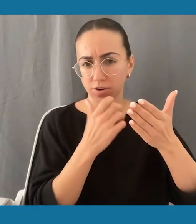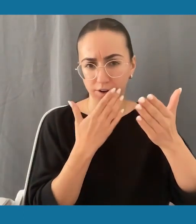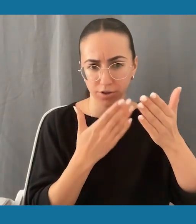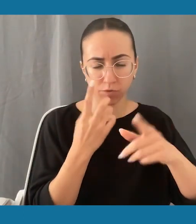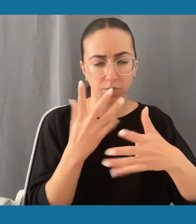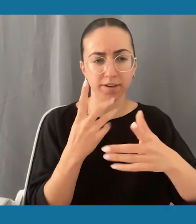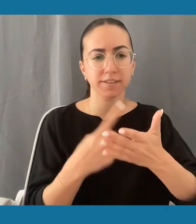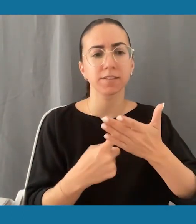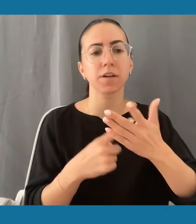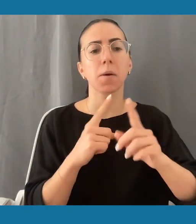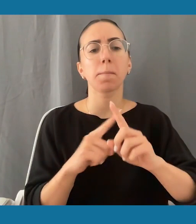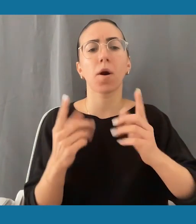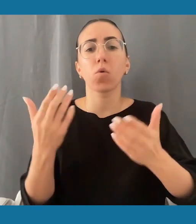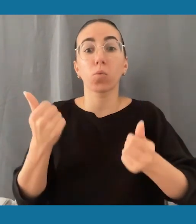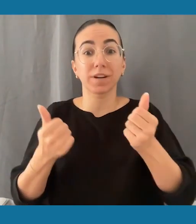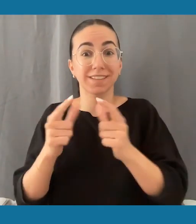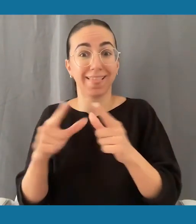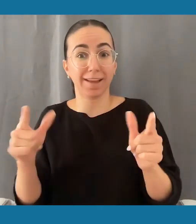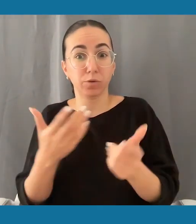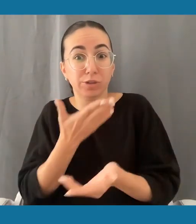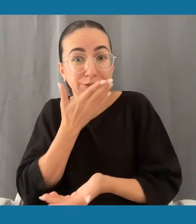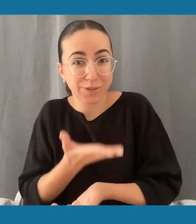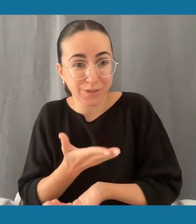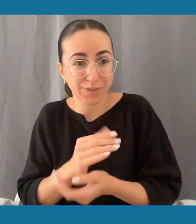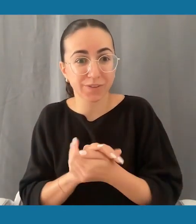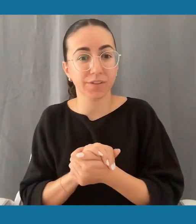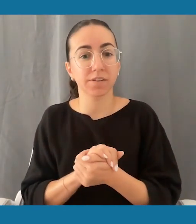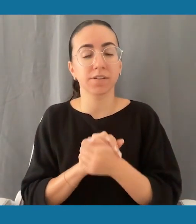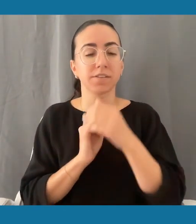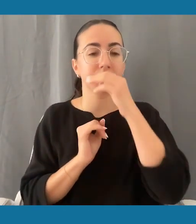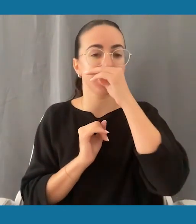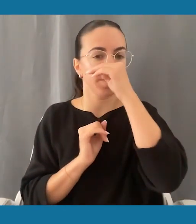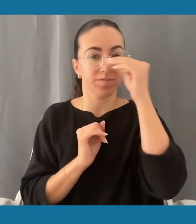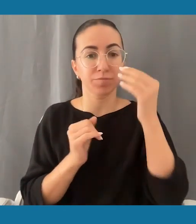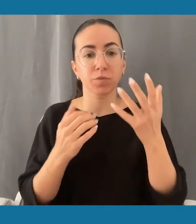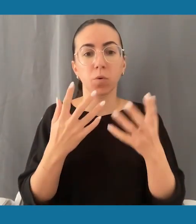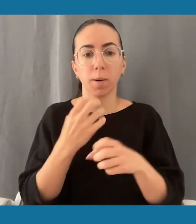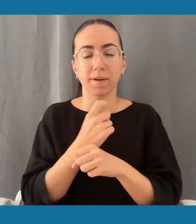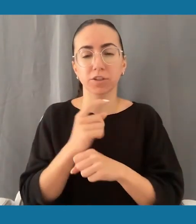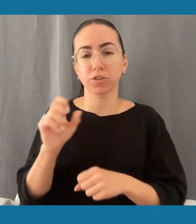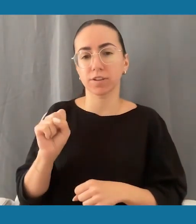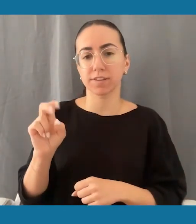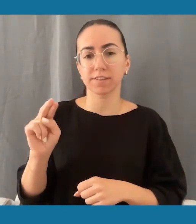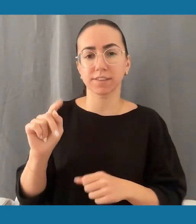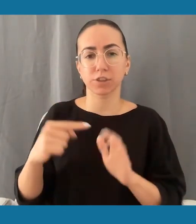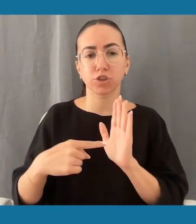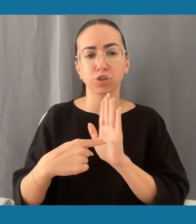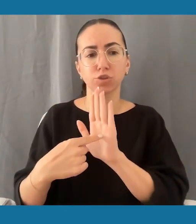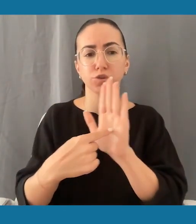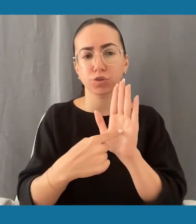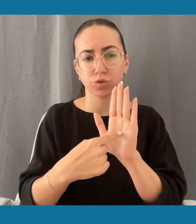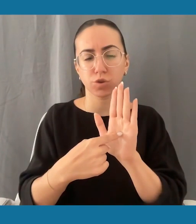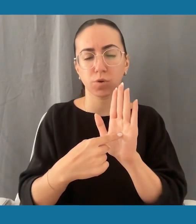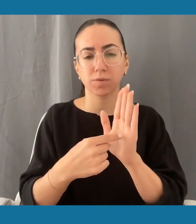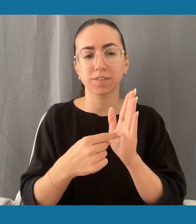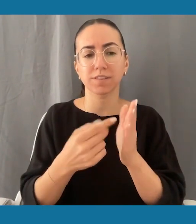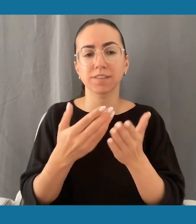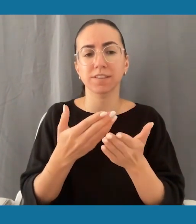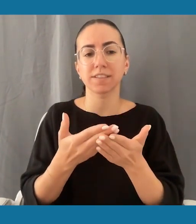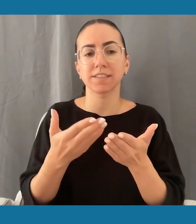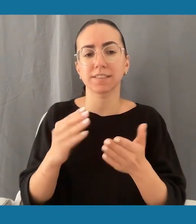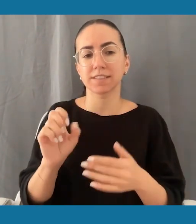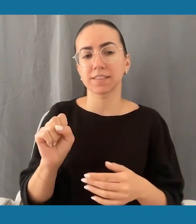and maintenance language, but what language is good? Language that shows that this trust was designed to supplement and